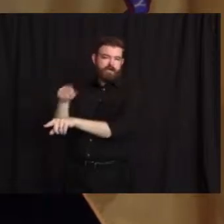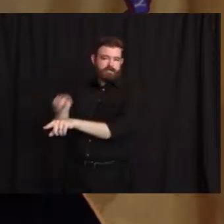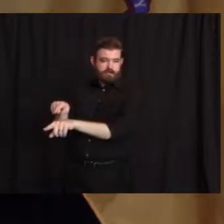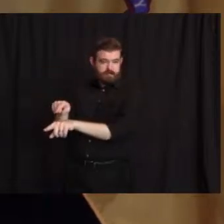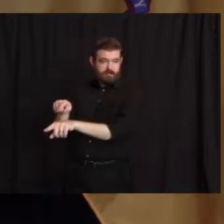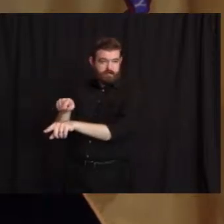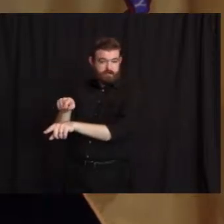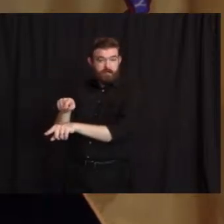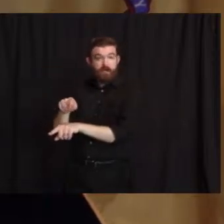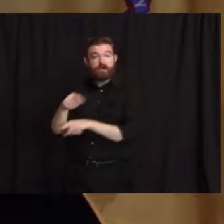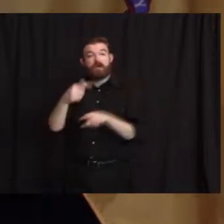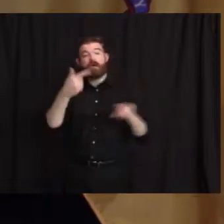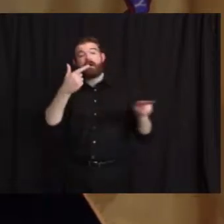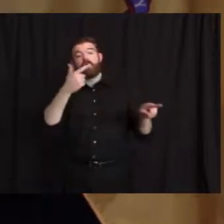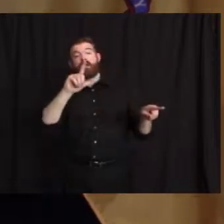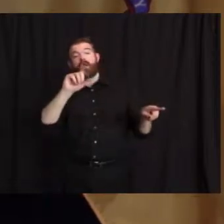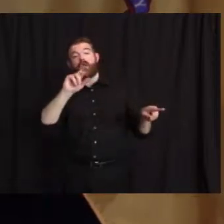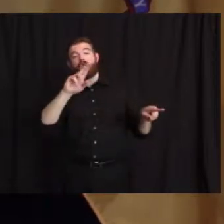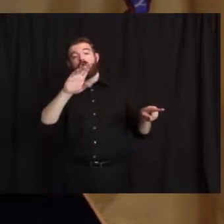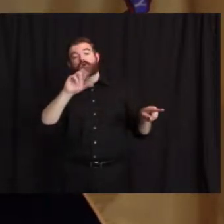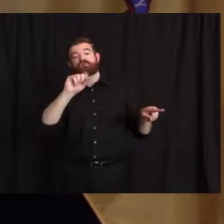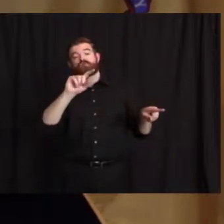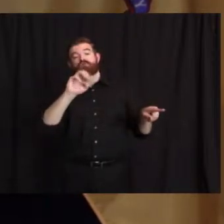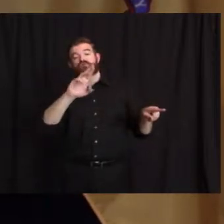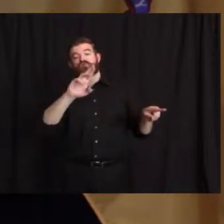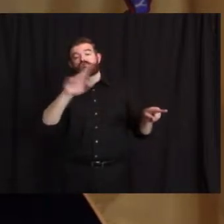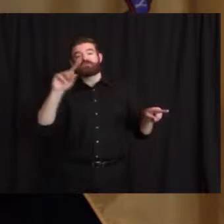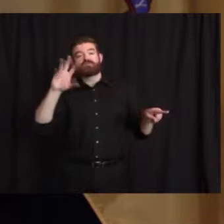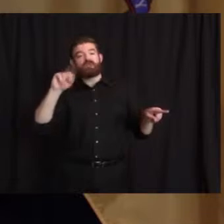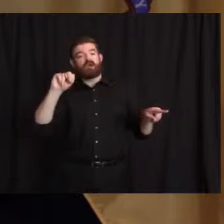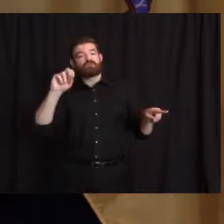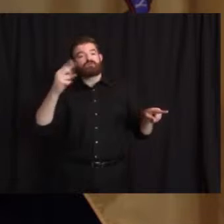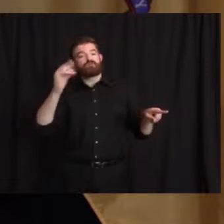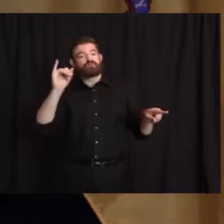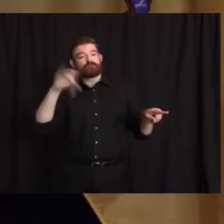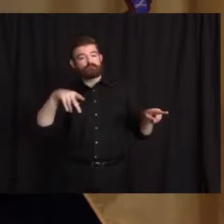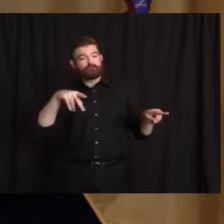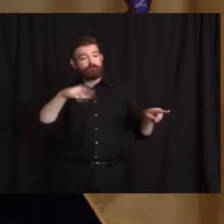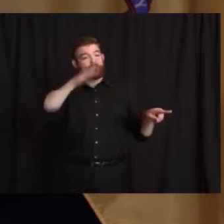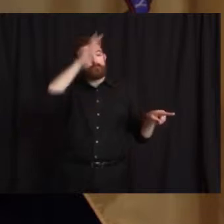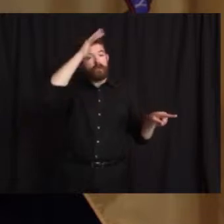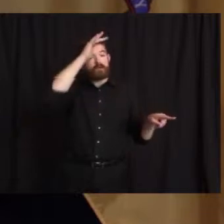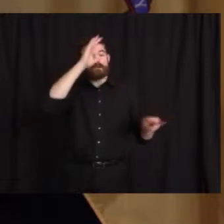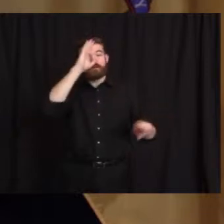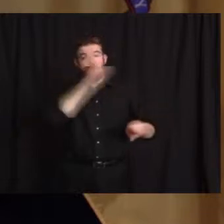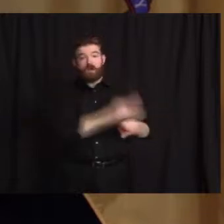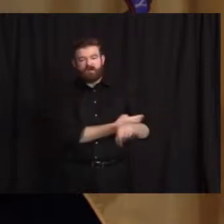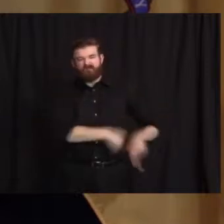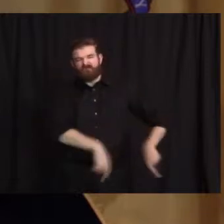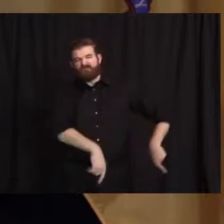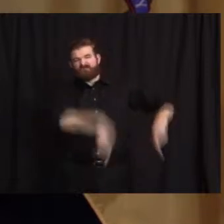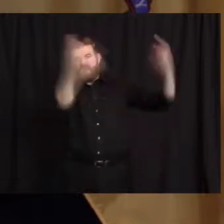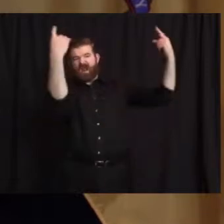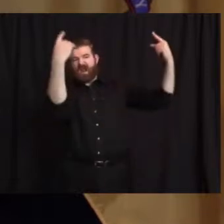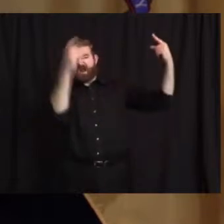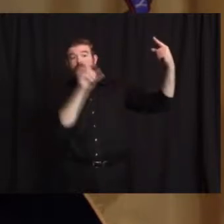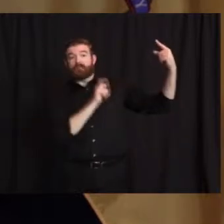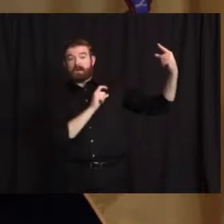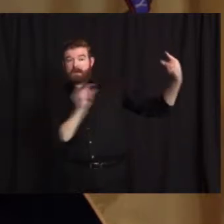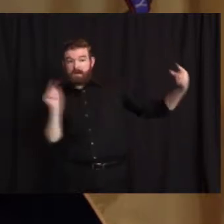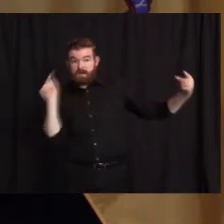a dispute between a father and son. The father was subsequently placed under arrest, charged with resisting,